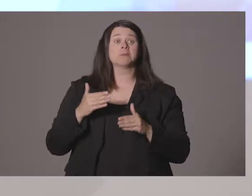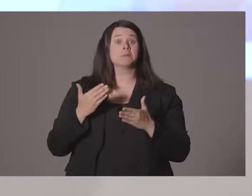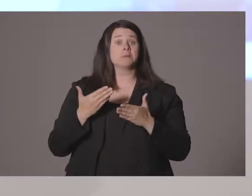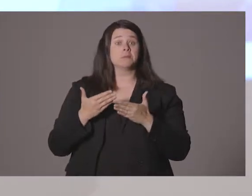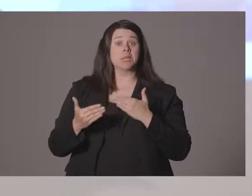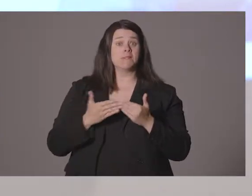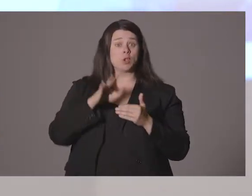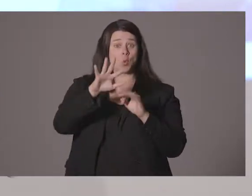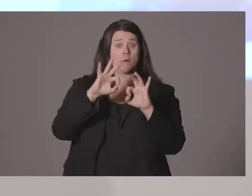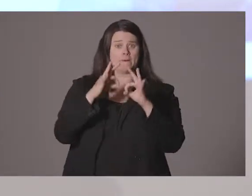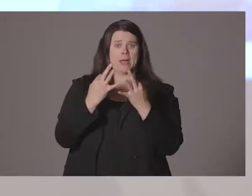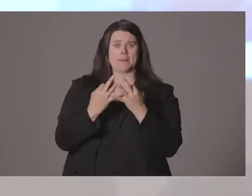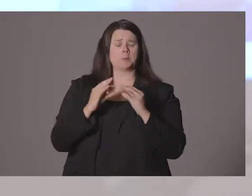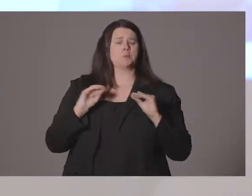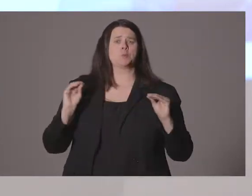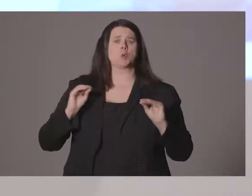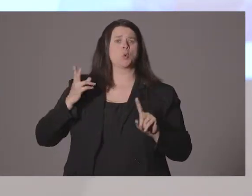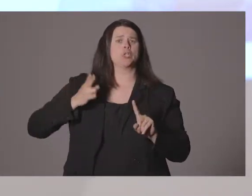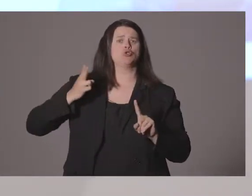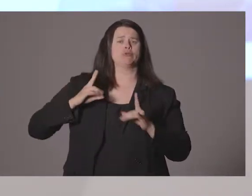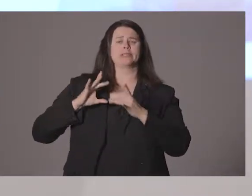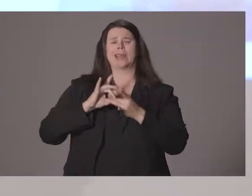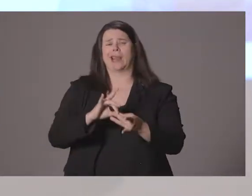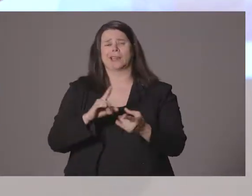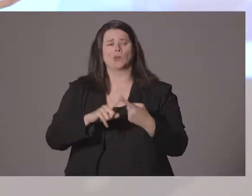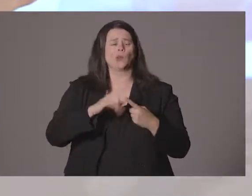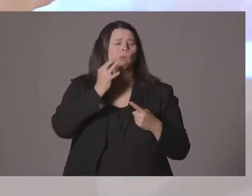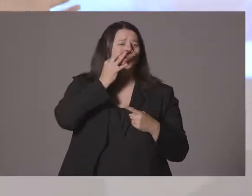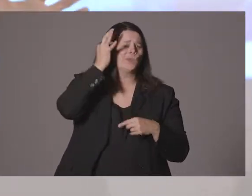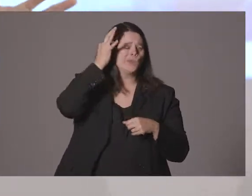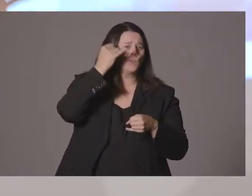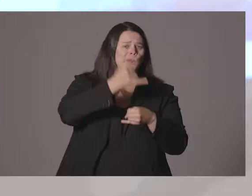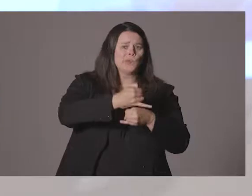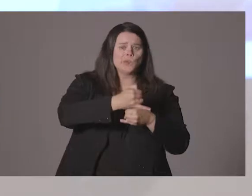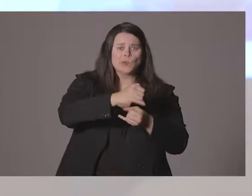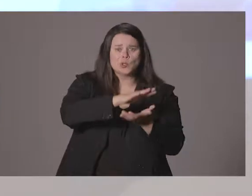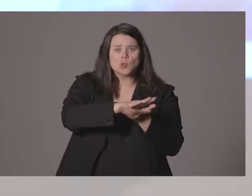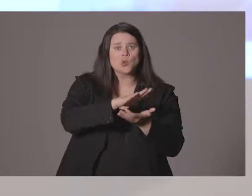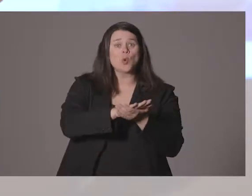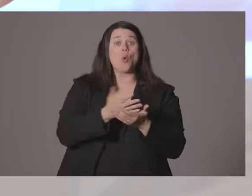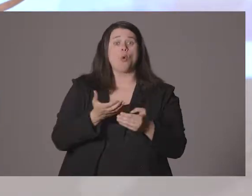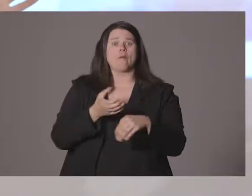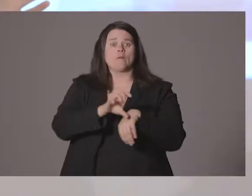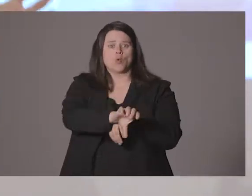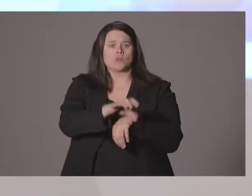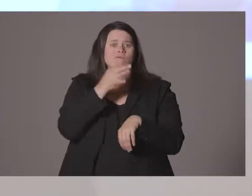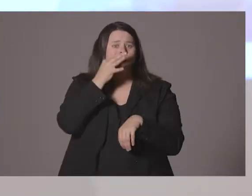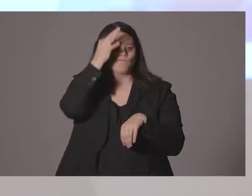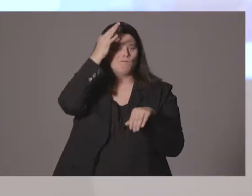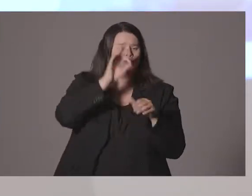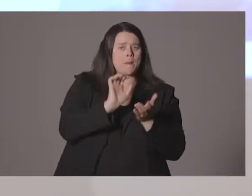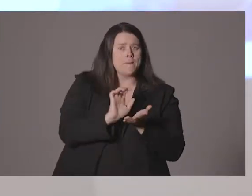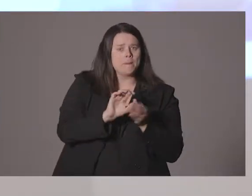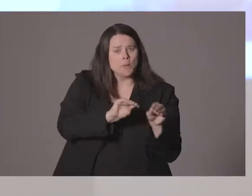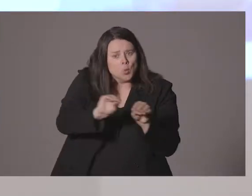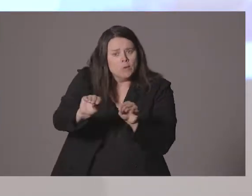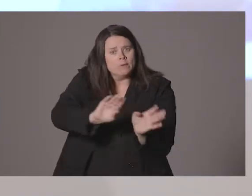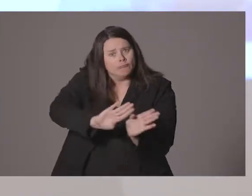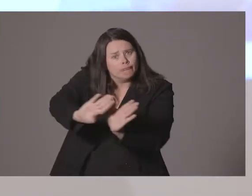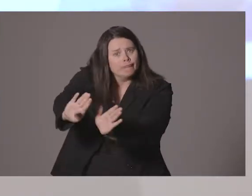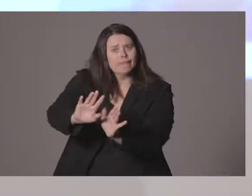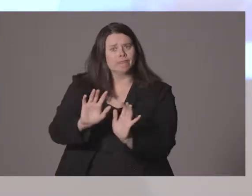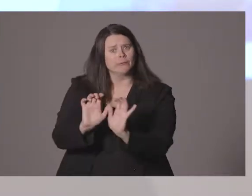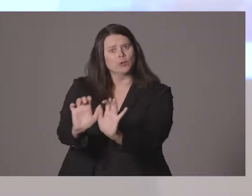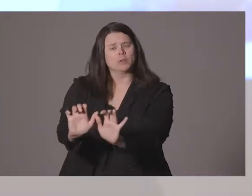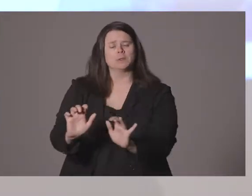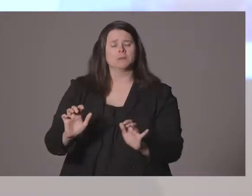boarding schools or connected to forced relocation, those sorts of things. The reality is that most immigrants came to